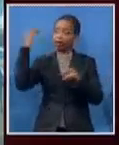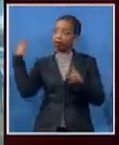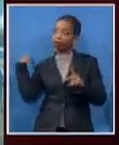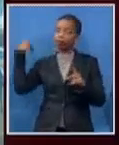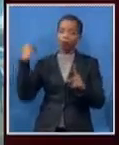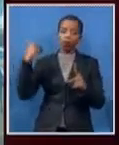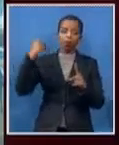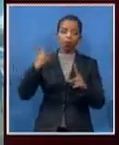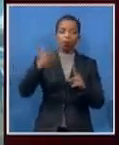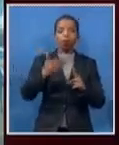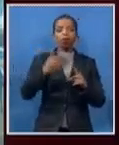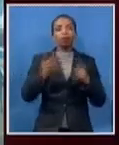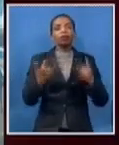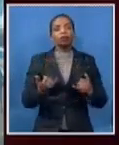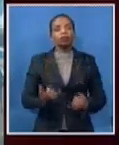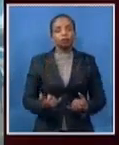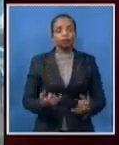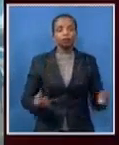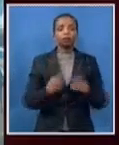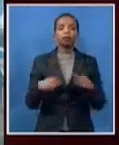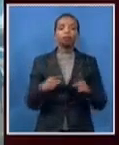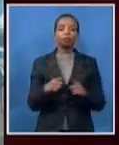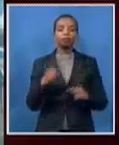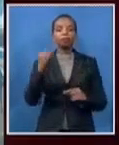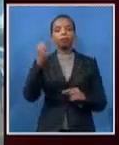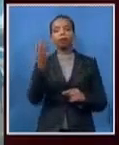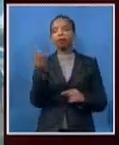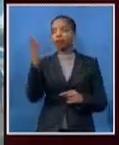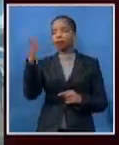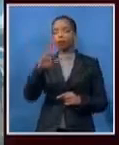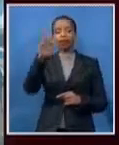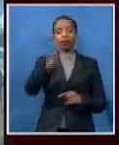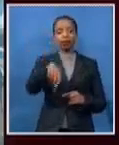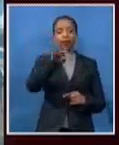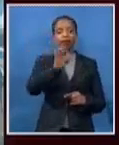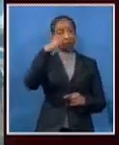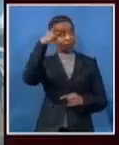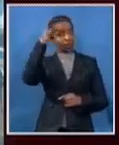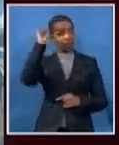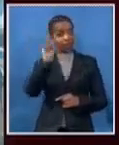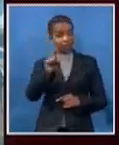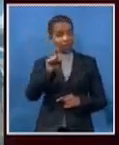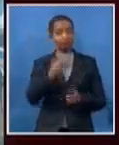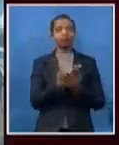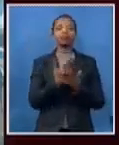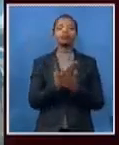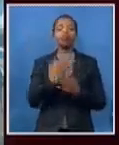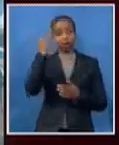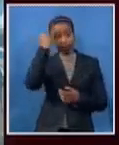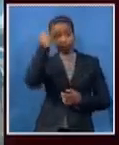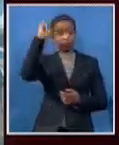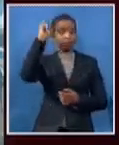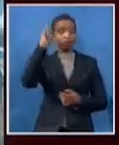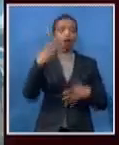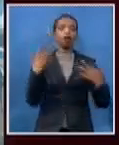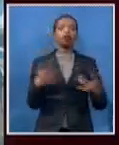Port Elizabeth. We think this could be an ideal place to test out our attractiveness as a place